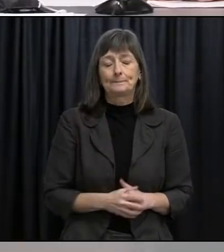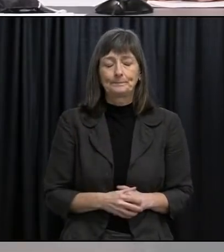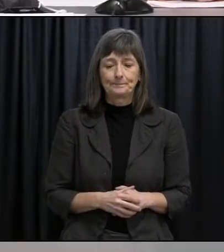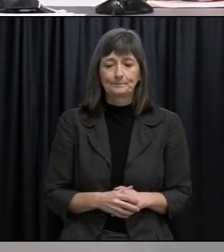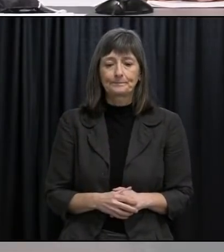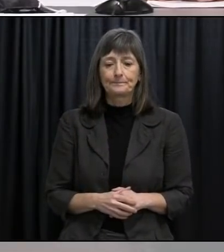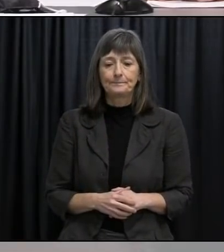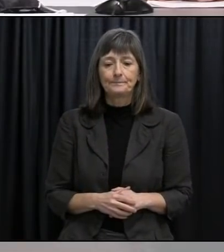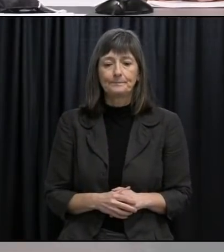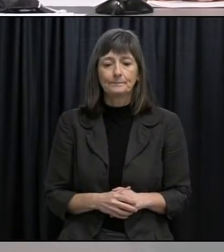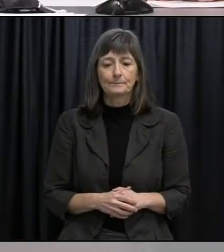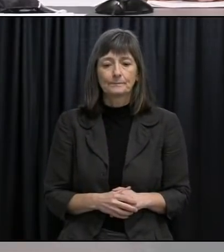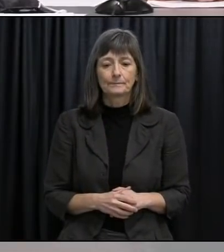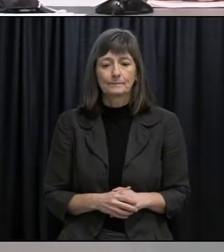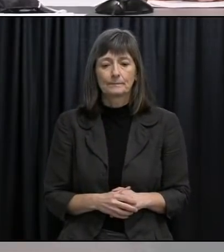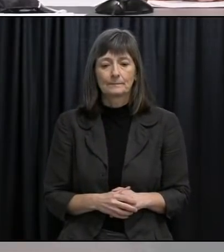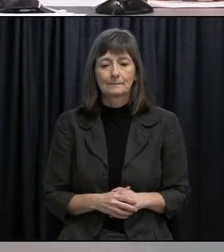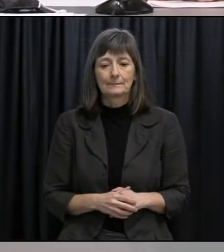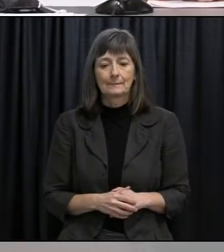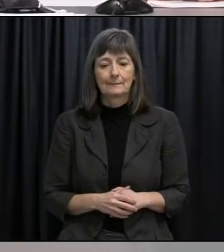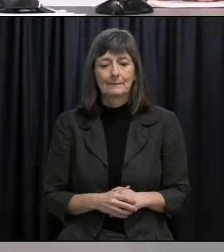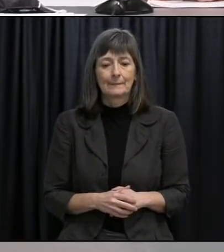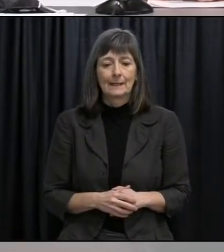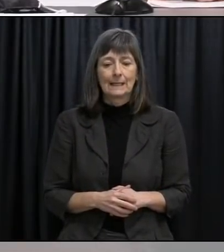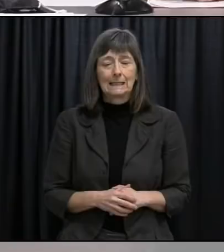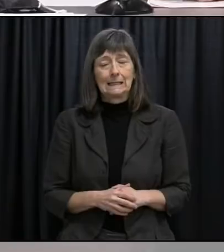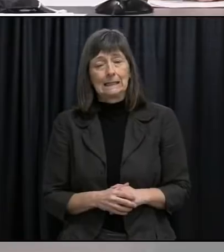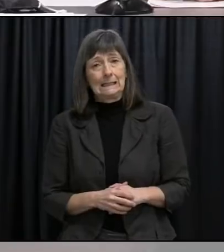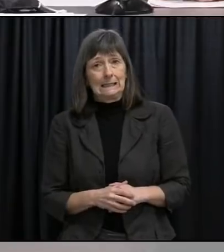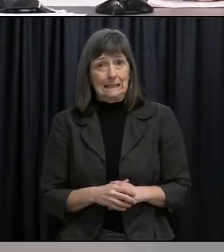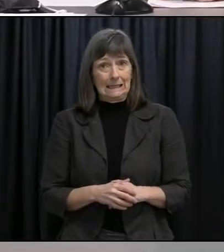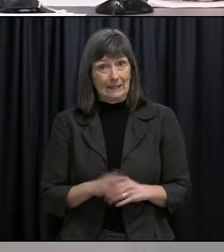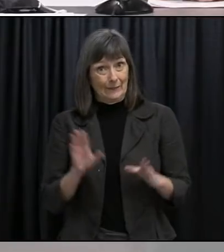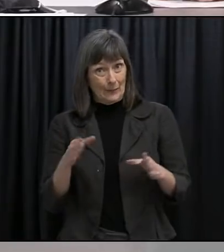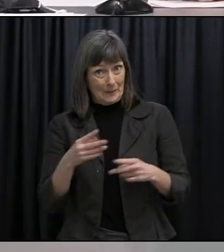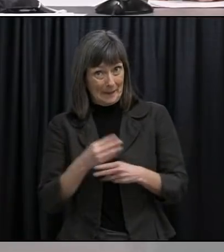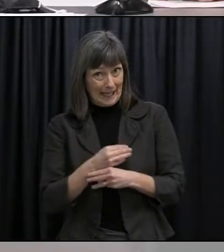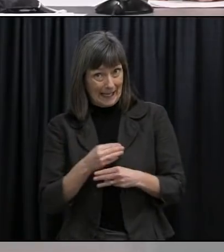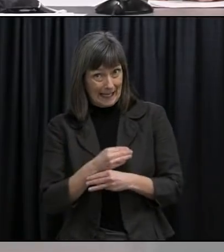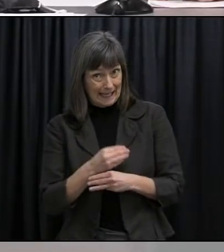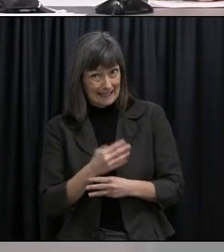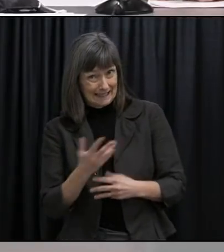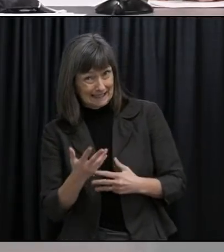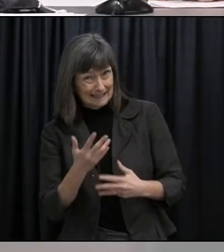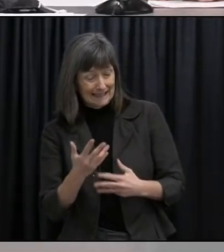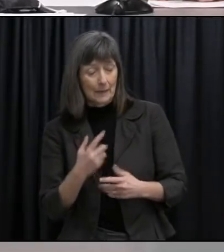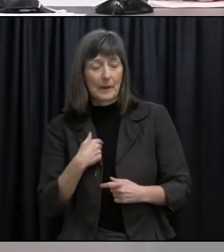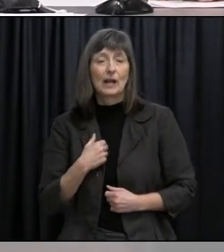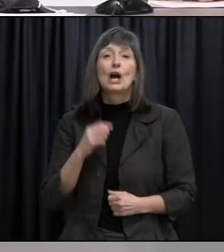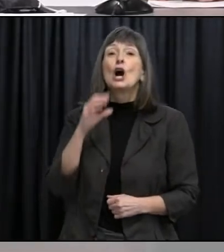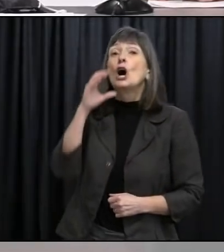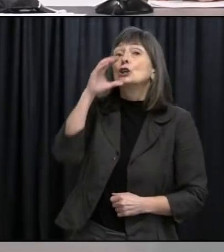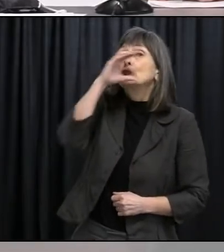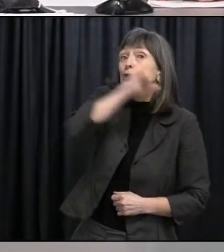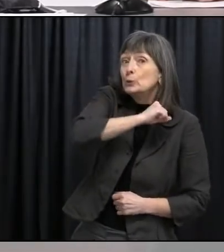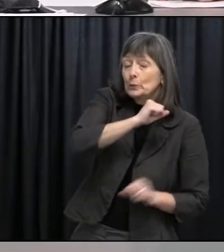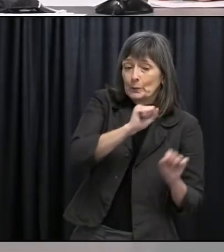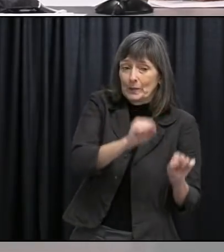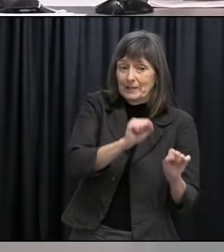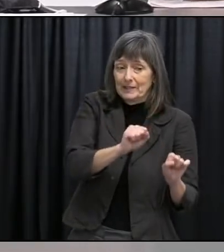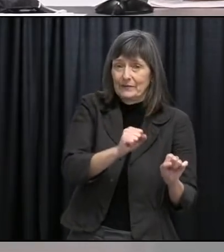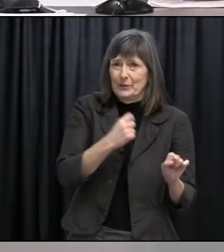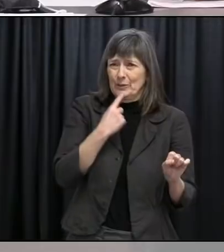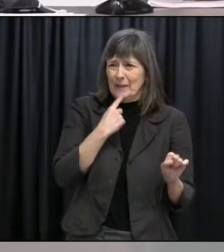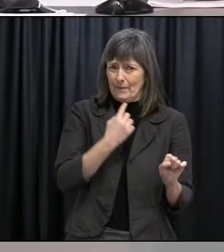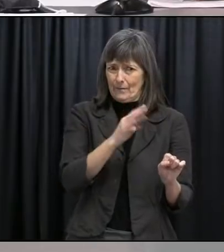you. Dare I go into some math here, but on the presumptive cases, so 44 today, did you